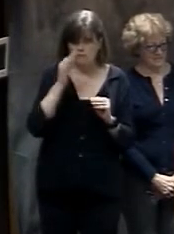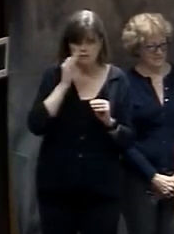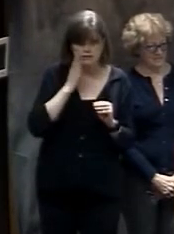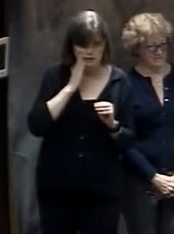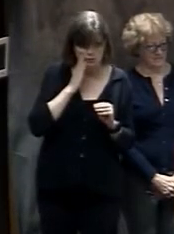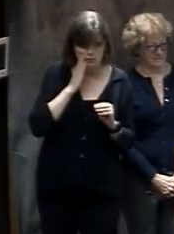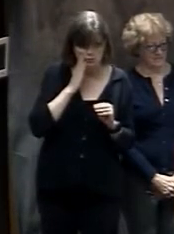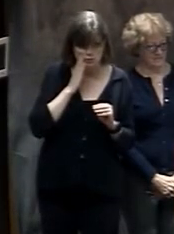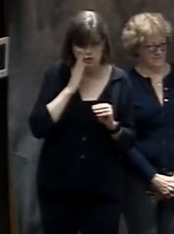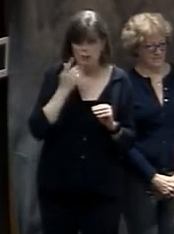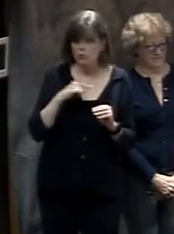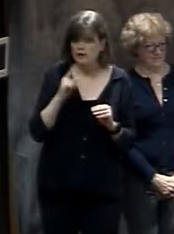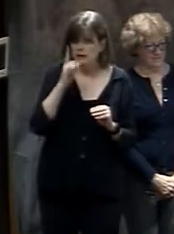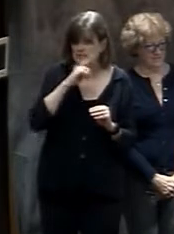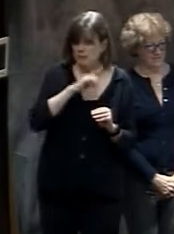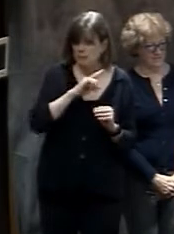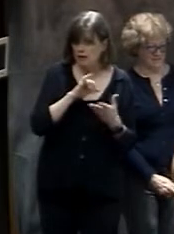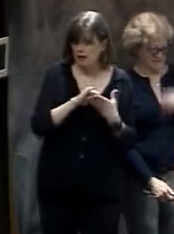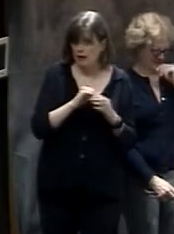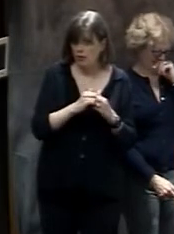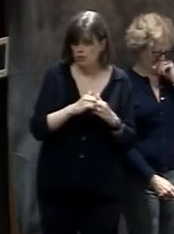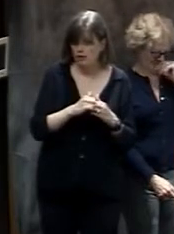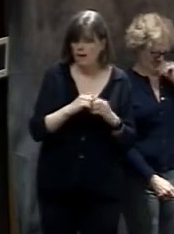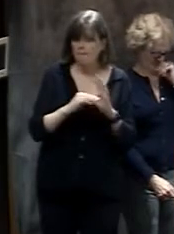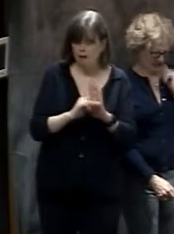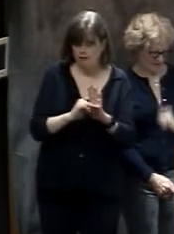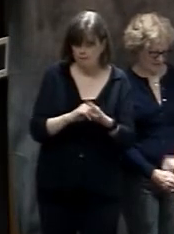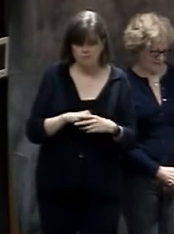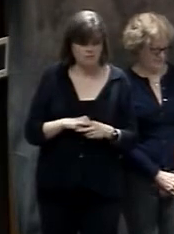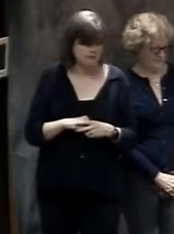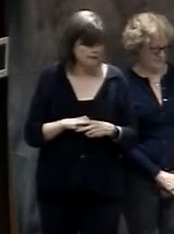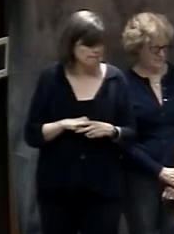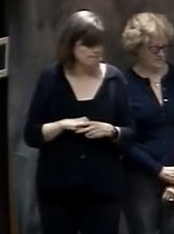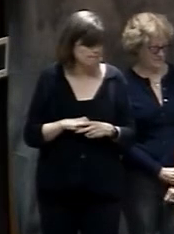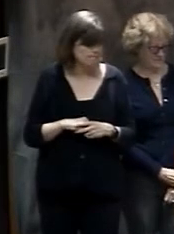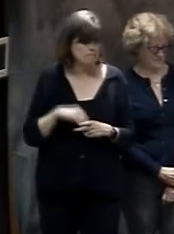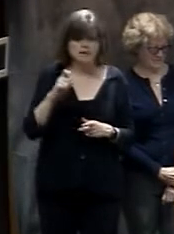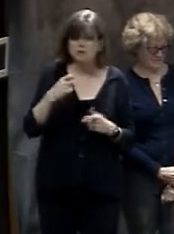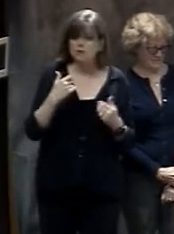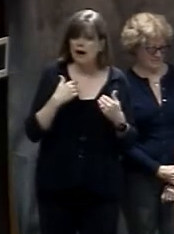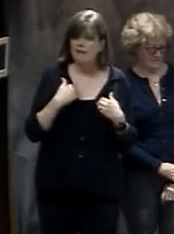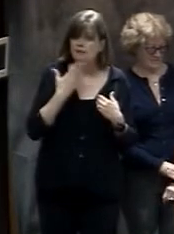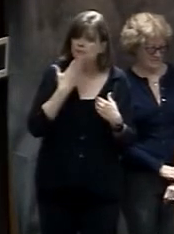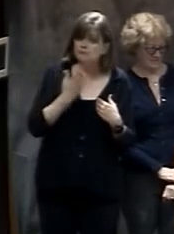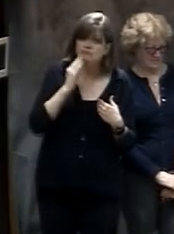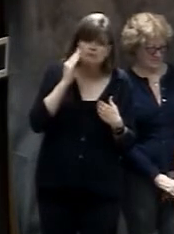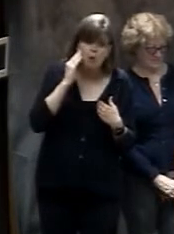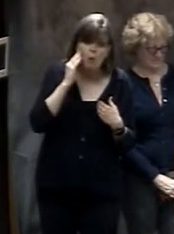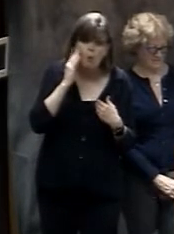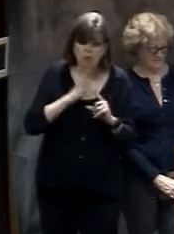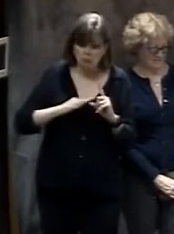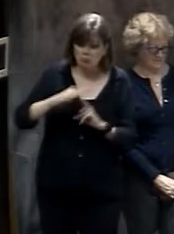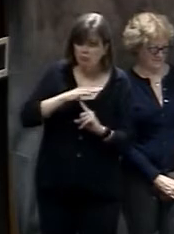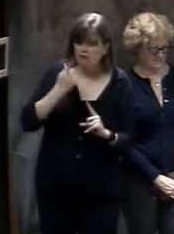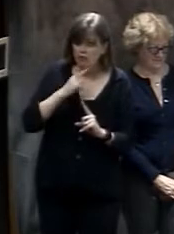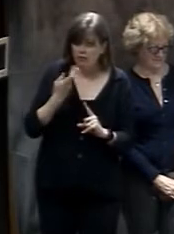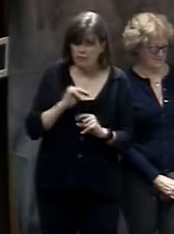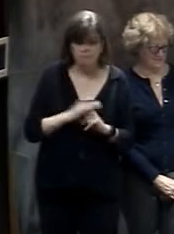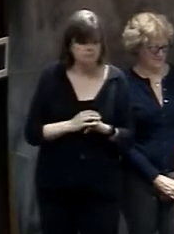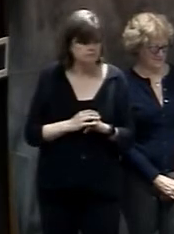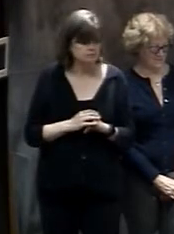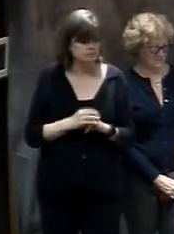can simulate those with models. And you need to have suitable environmental and climatic conditions. So